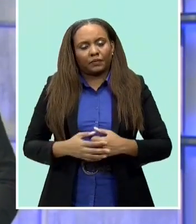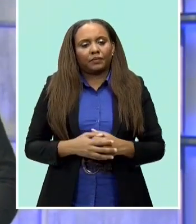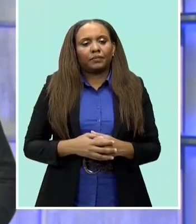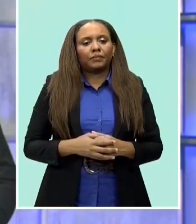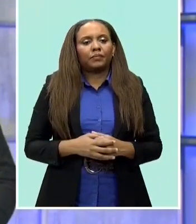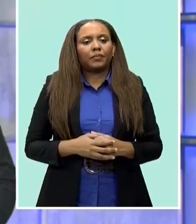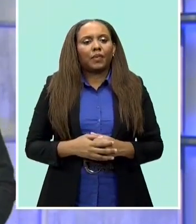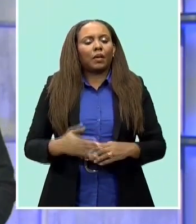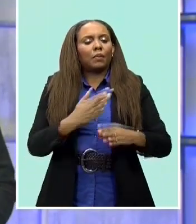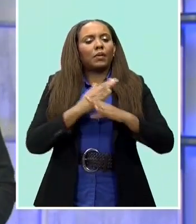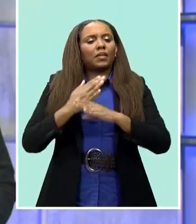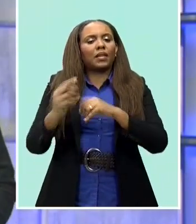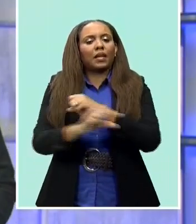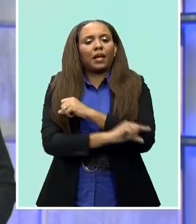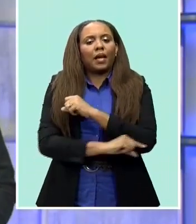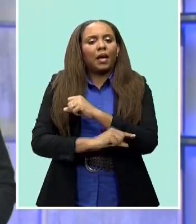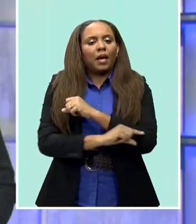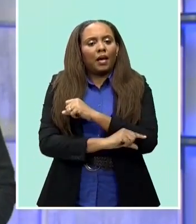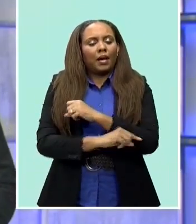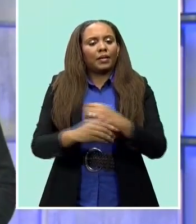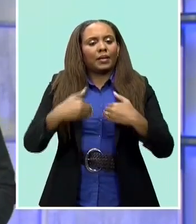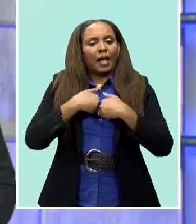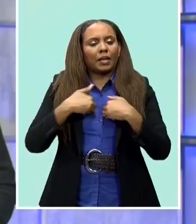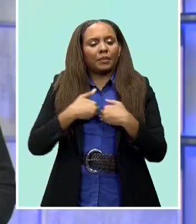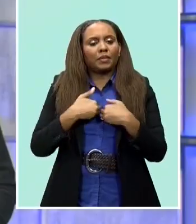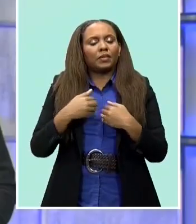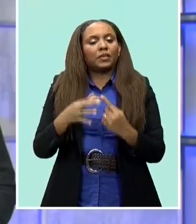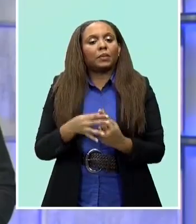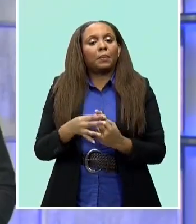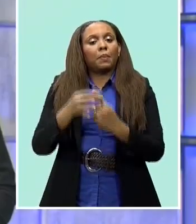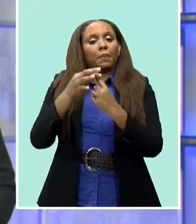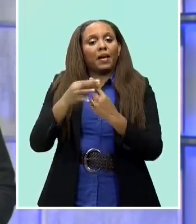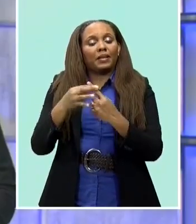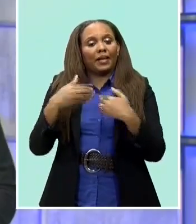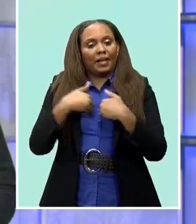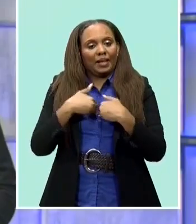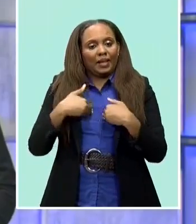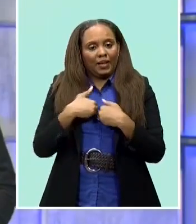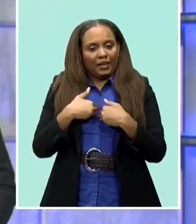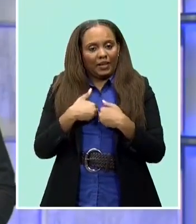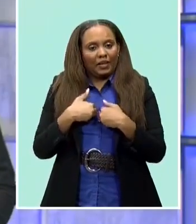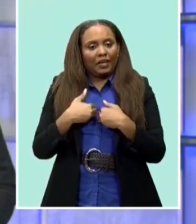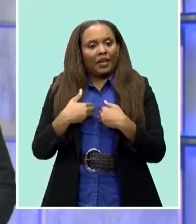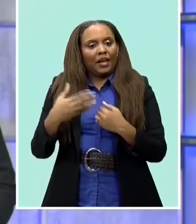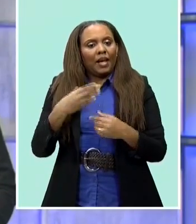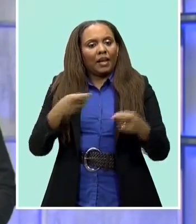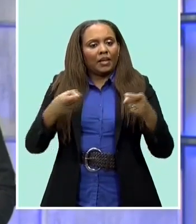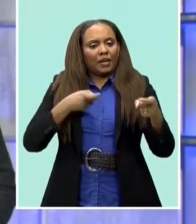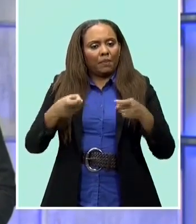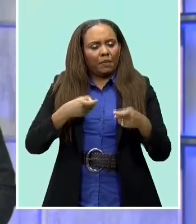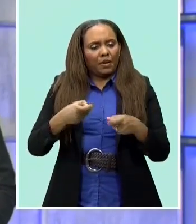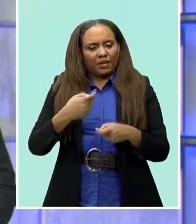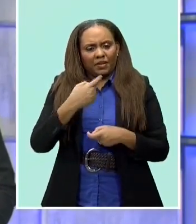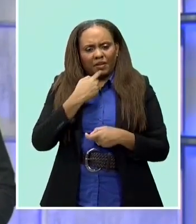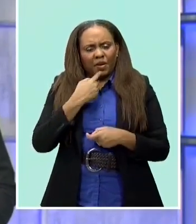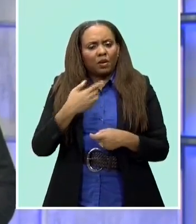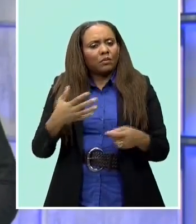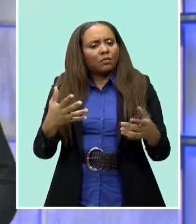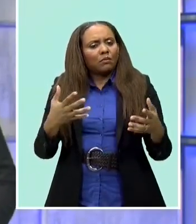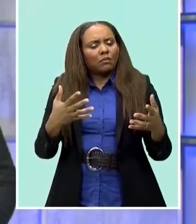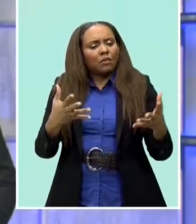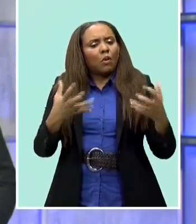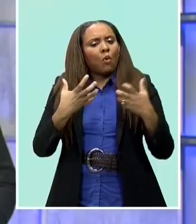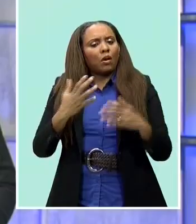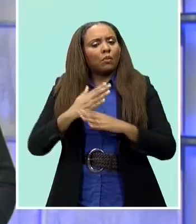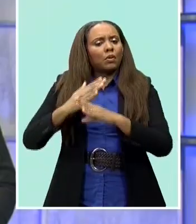Ghana's wildlife species is on the front burner for the Ghana Wildlife Conservation and Management Commission as more cases of unlawful